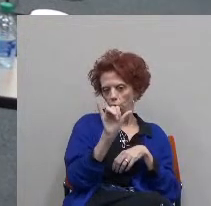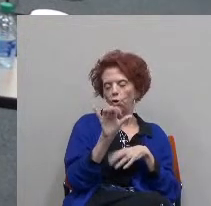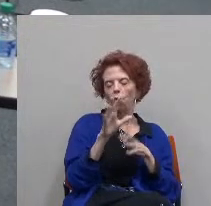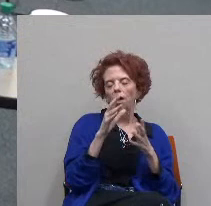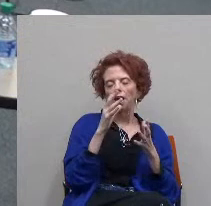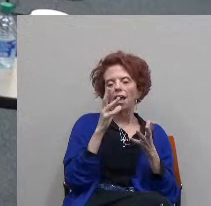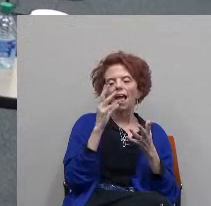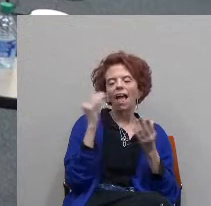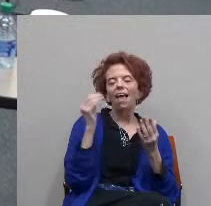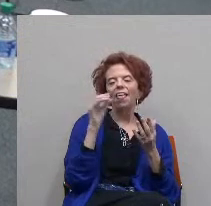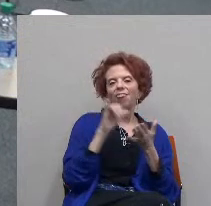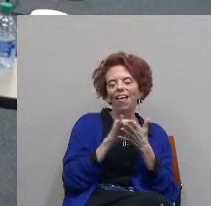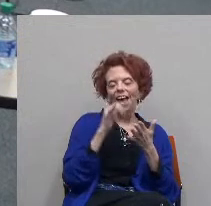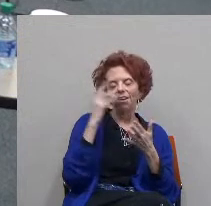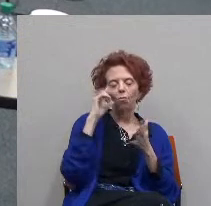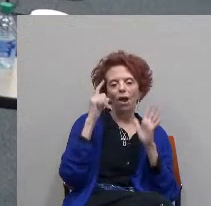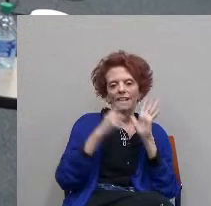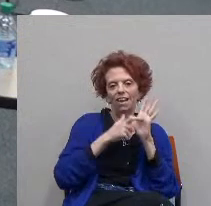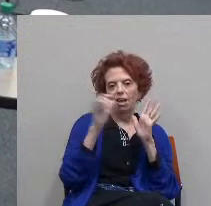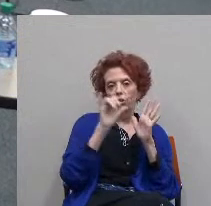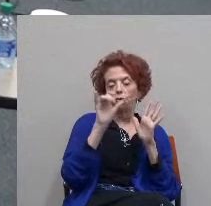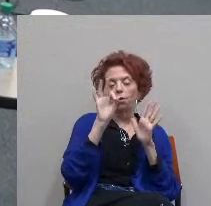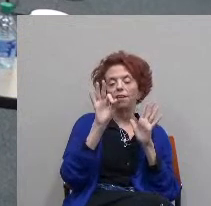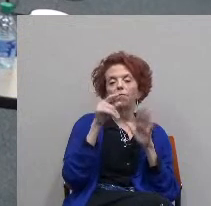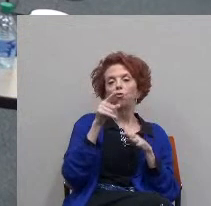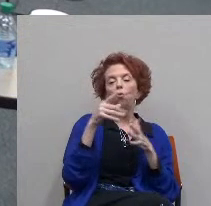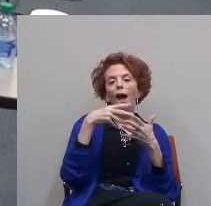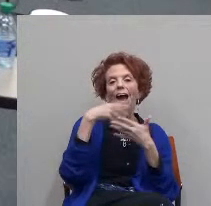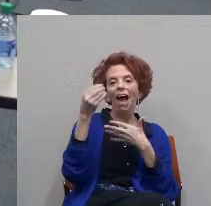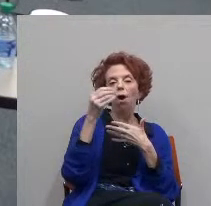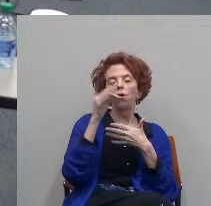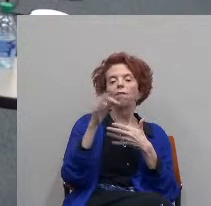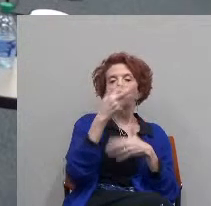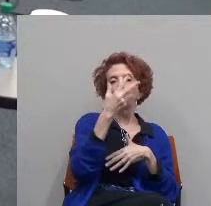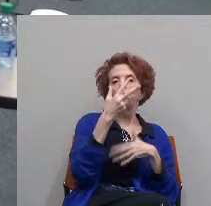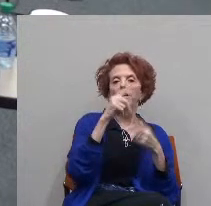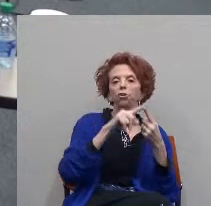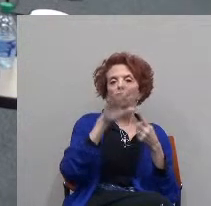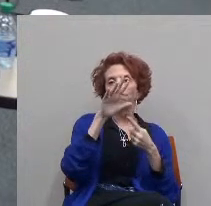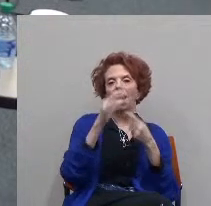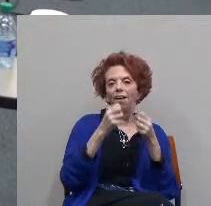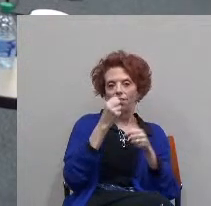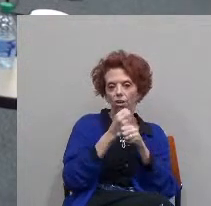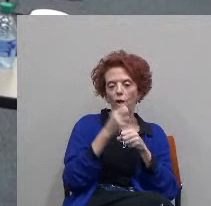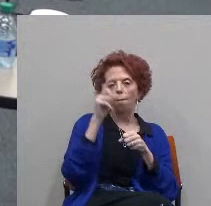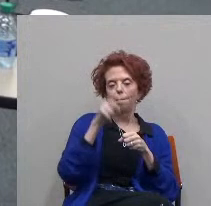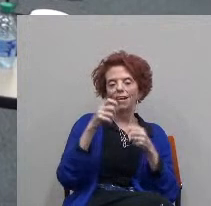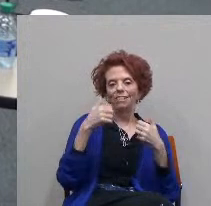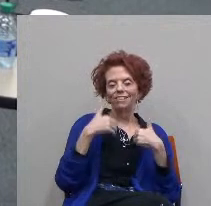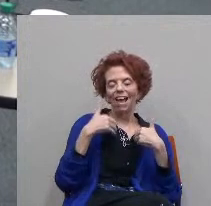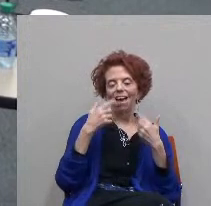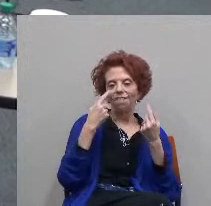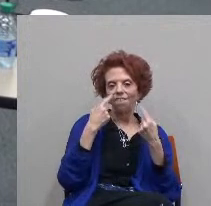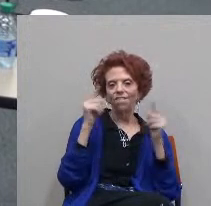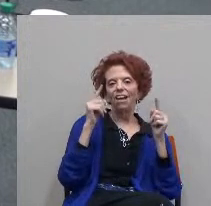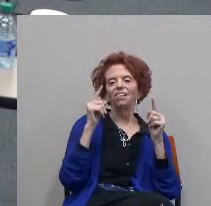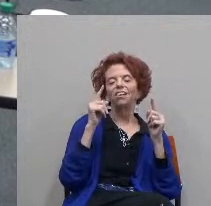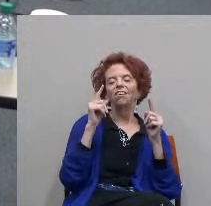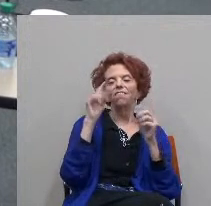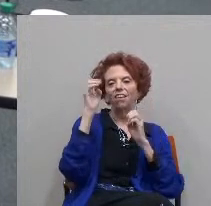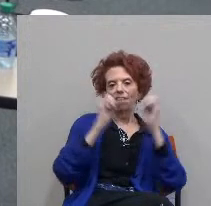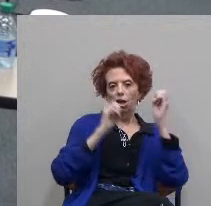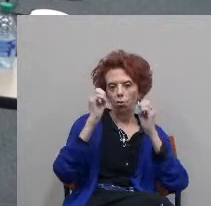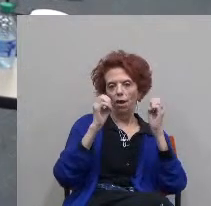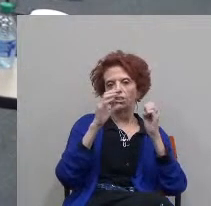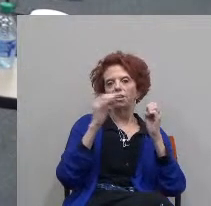3 accounts, and that is if you're out at 3 of the 5 years, you have to have an effective evaluation and work a